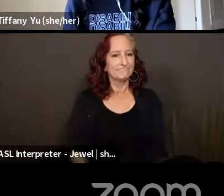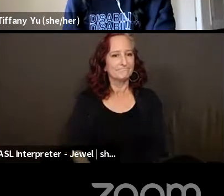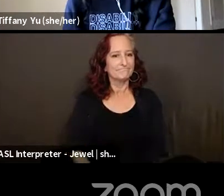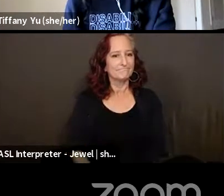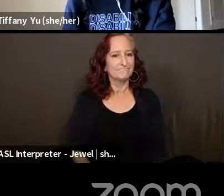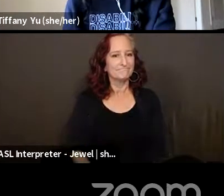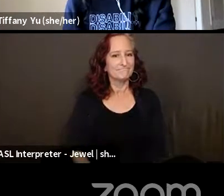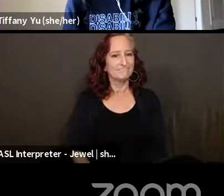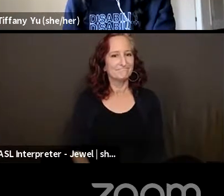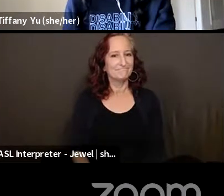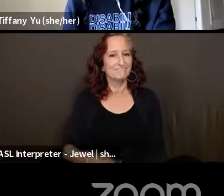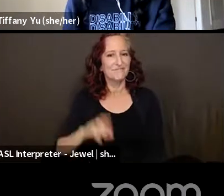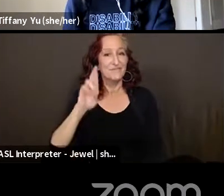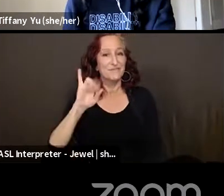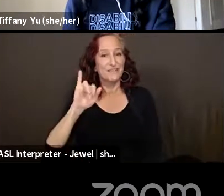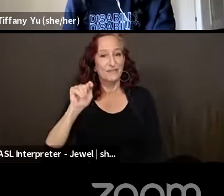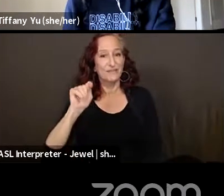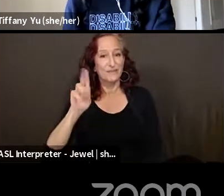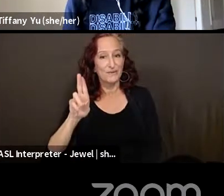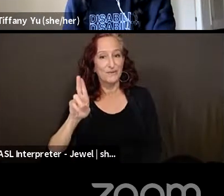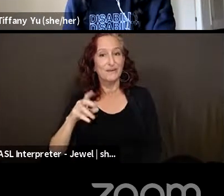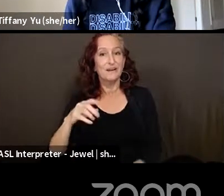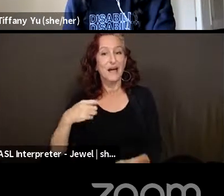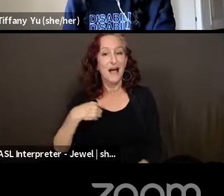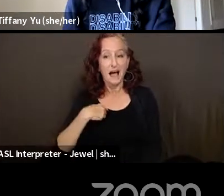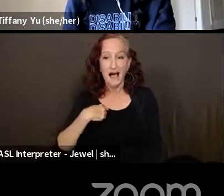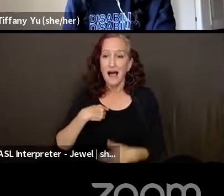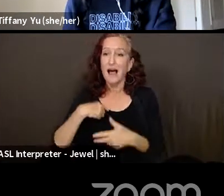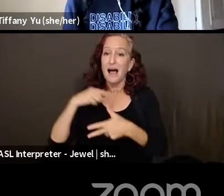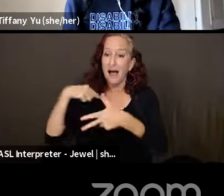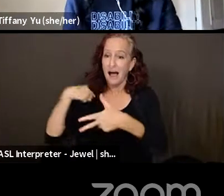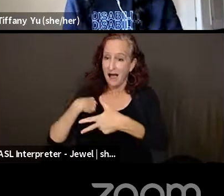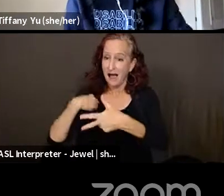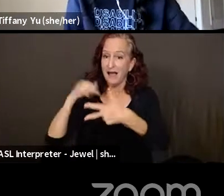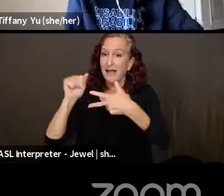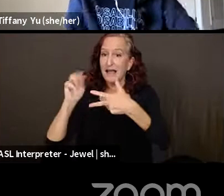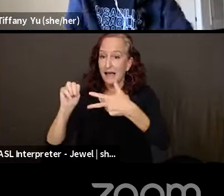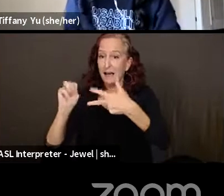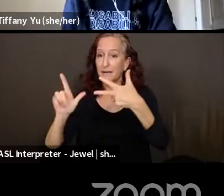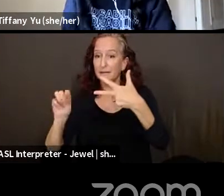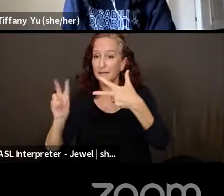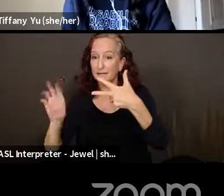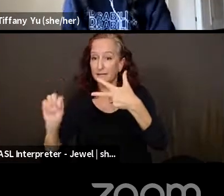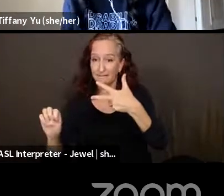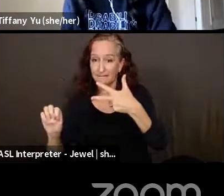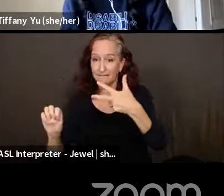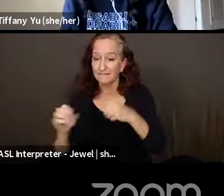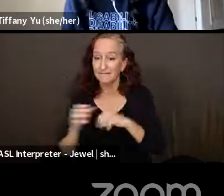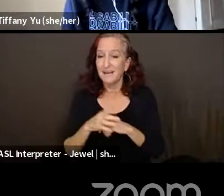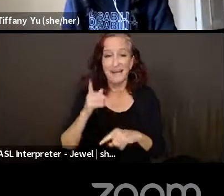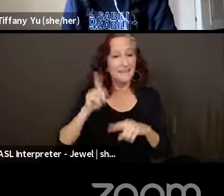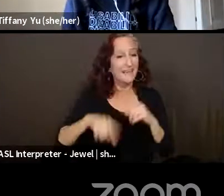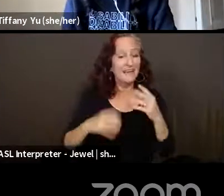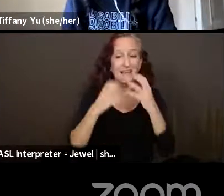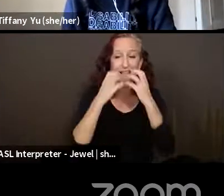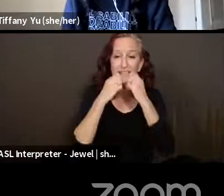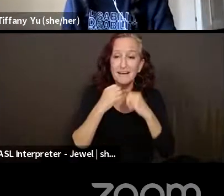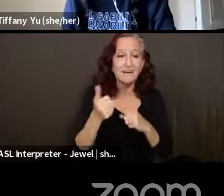I'm going to throw out there, I am love. And the reason being, I cannot love others unless I love myself.